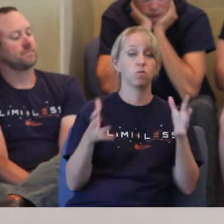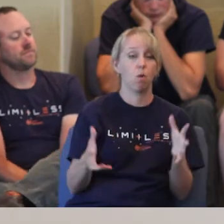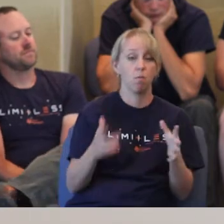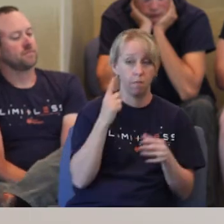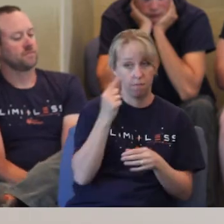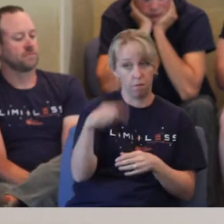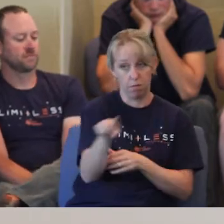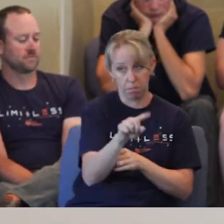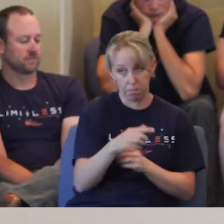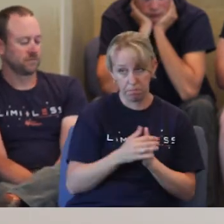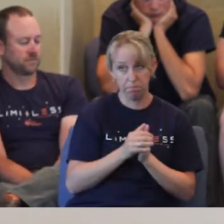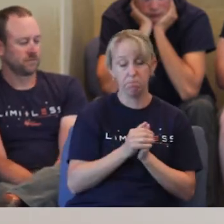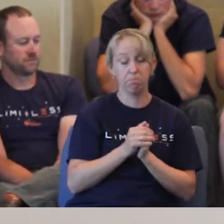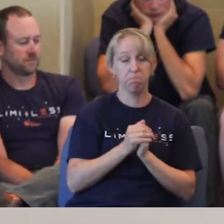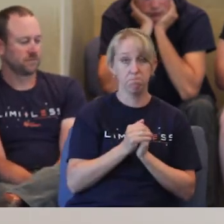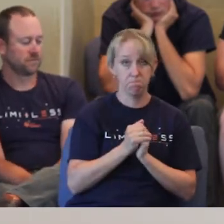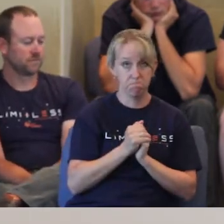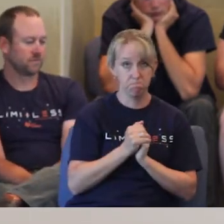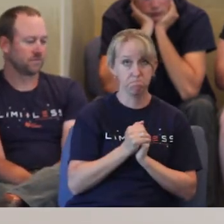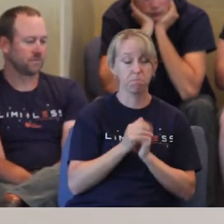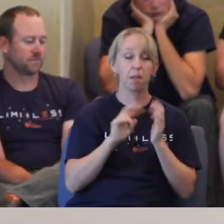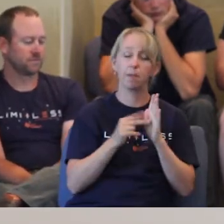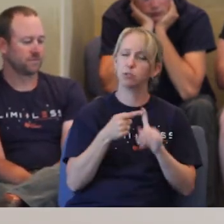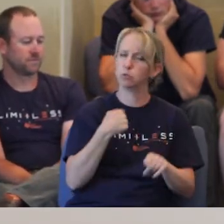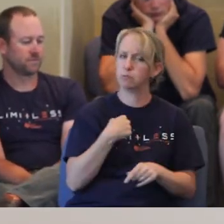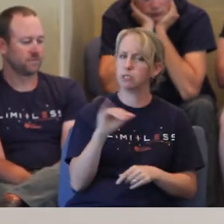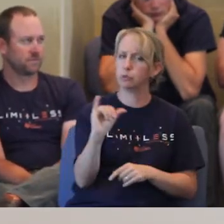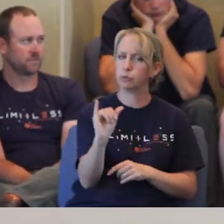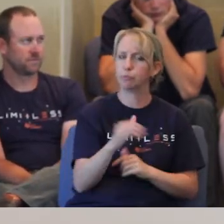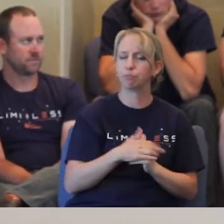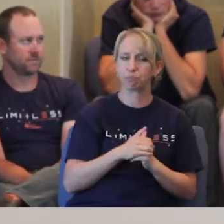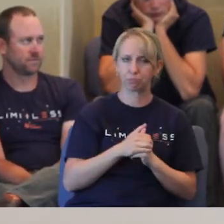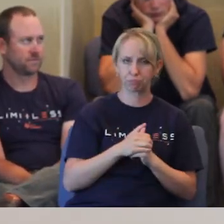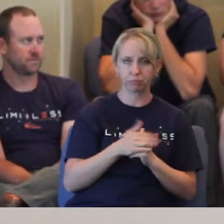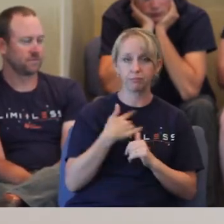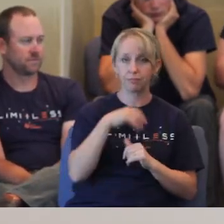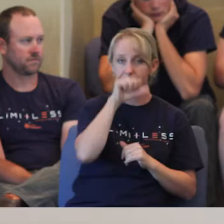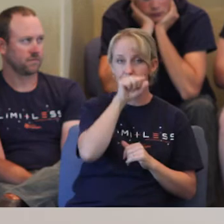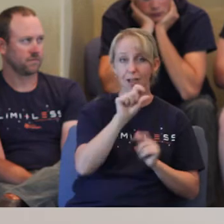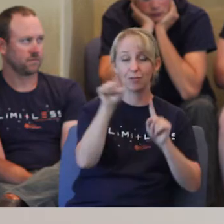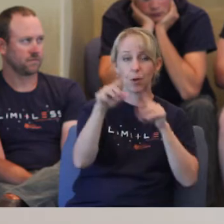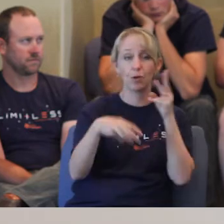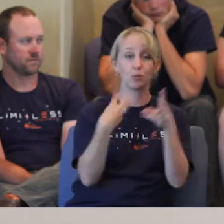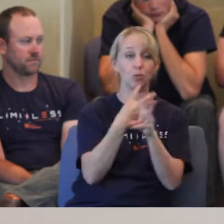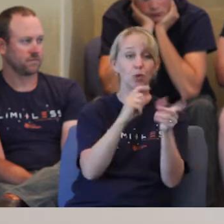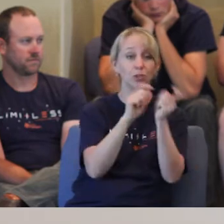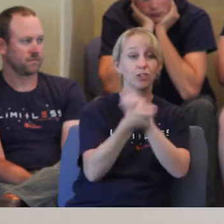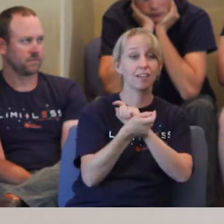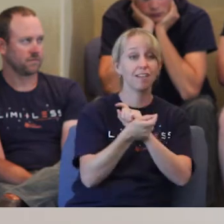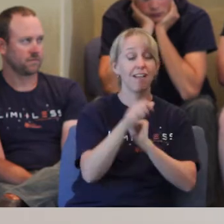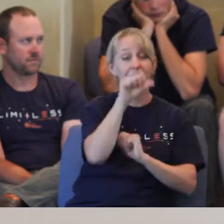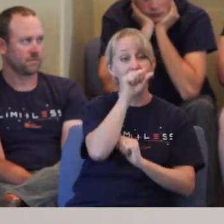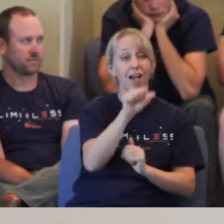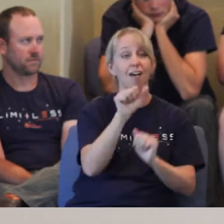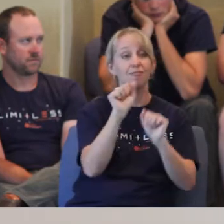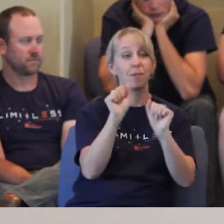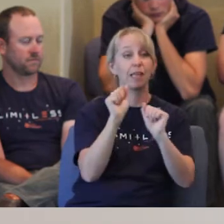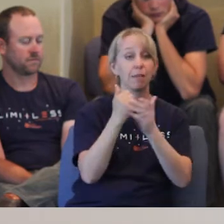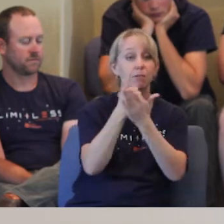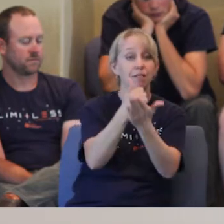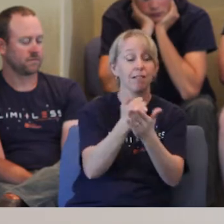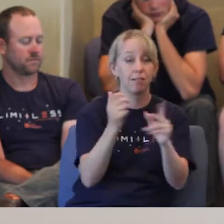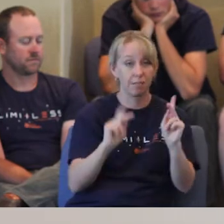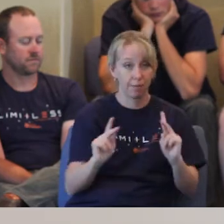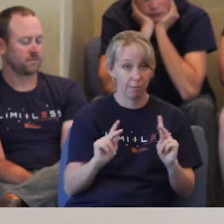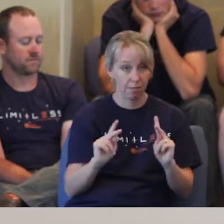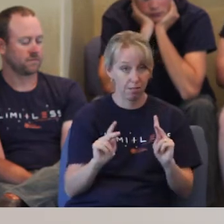to me too. I love going on World Changers. I love being able to help people and just help show them who God is, because